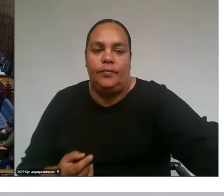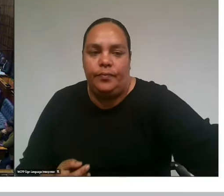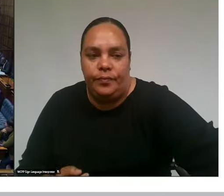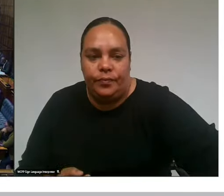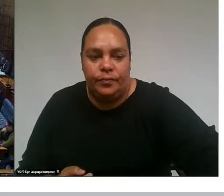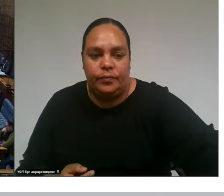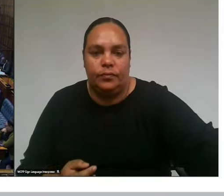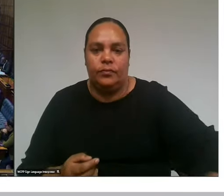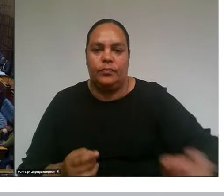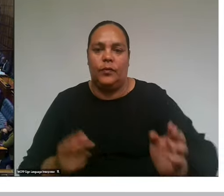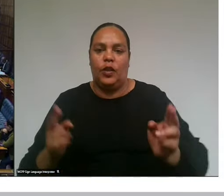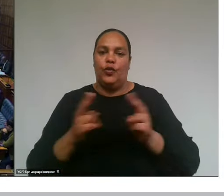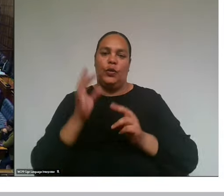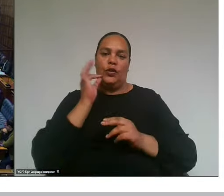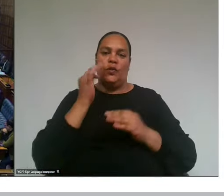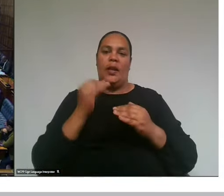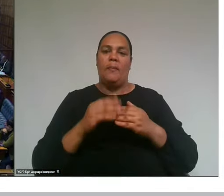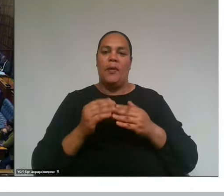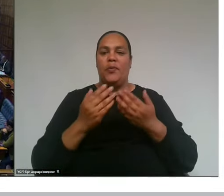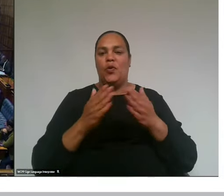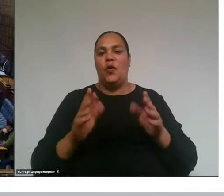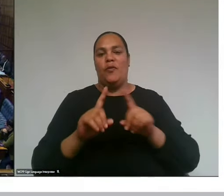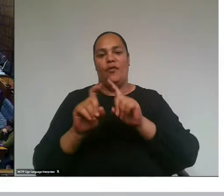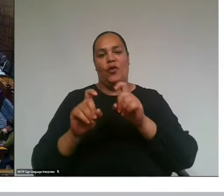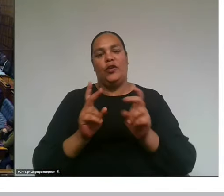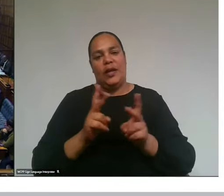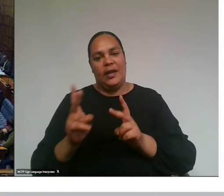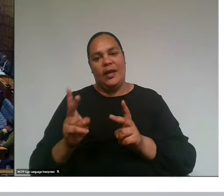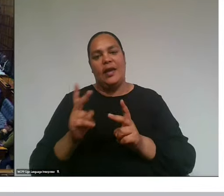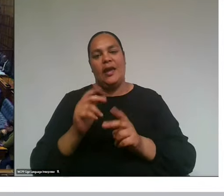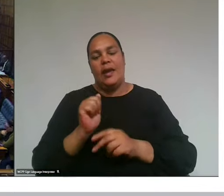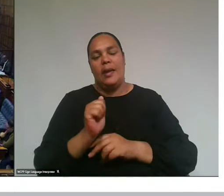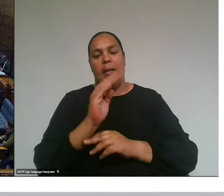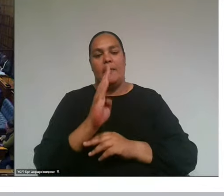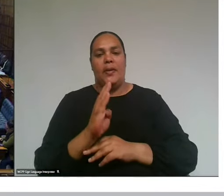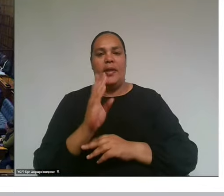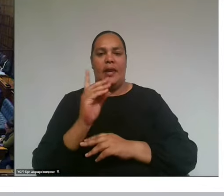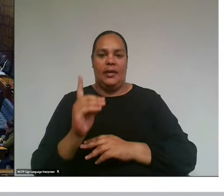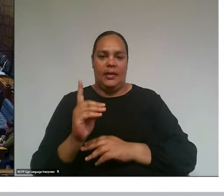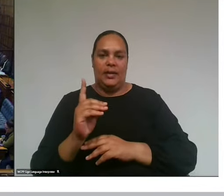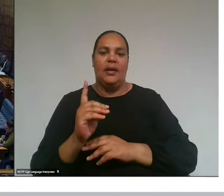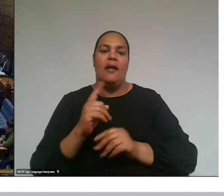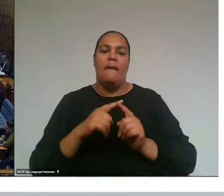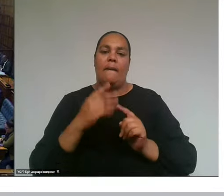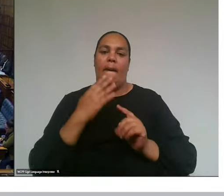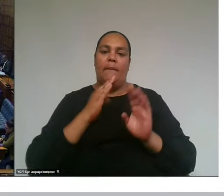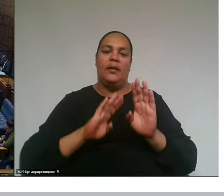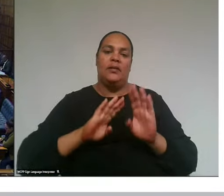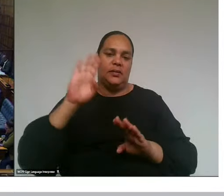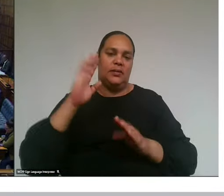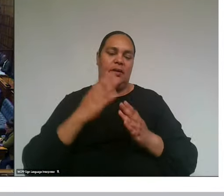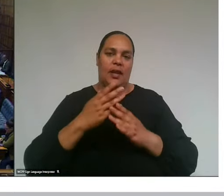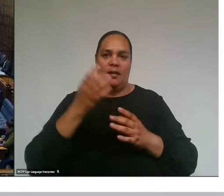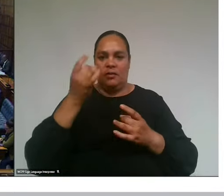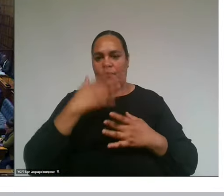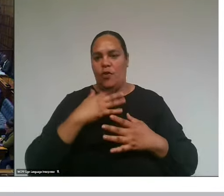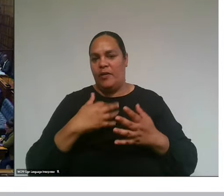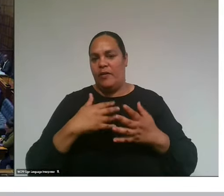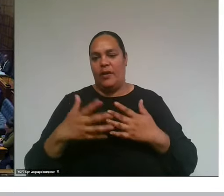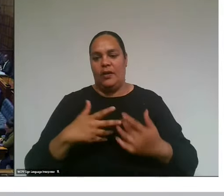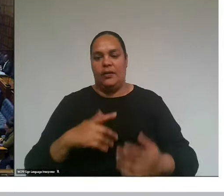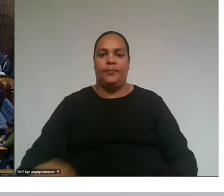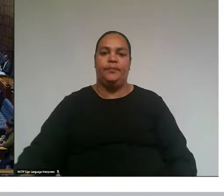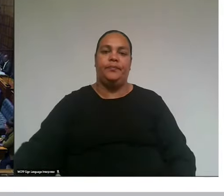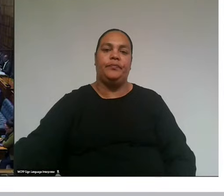members we will now open up for questions again tabling A B and D if you can please raise your hand to indicate if you have